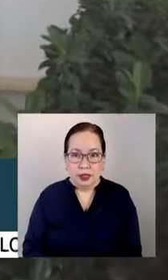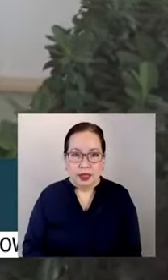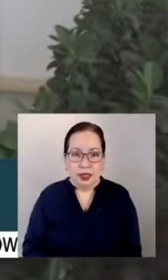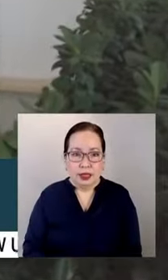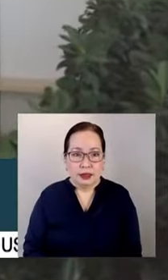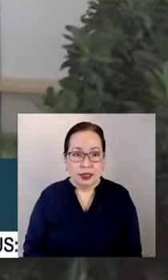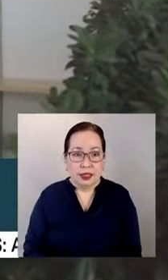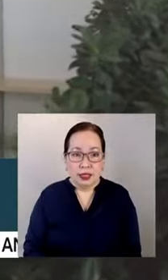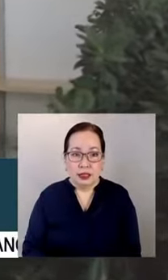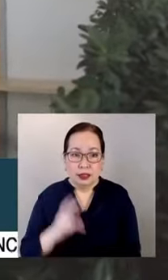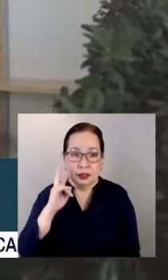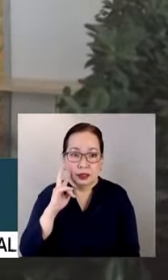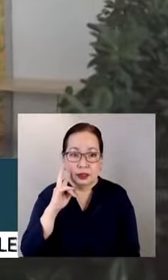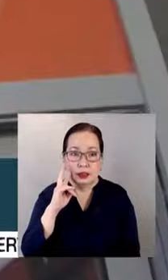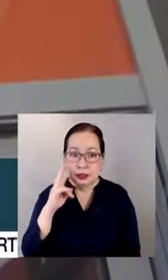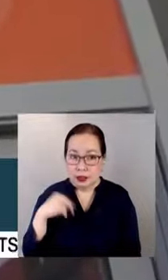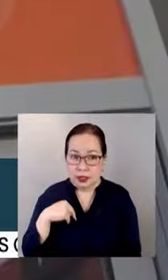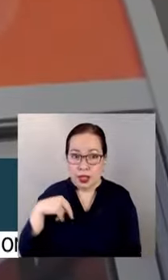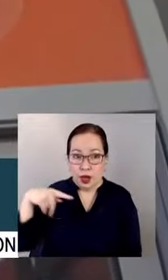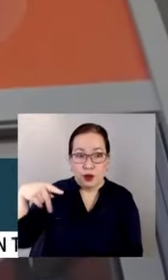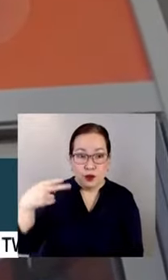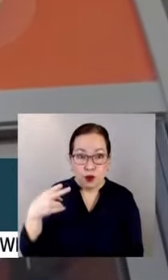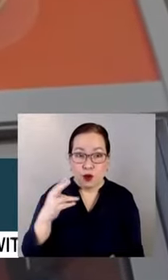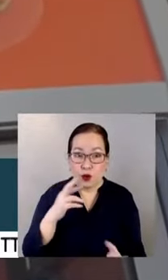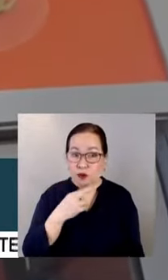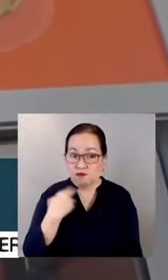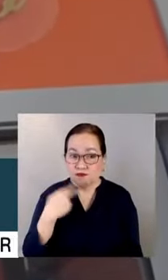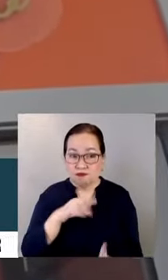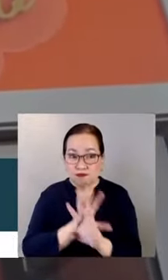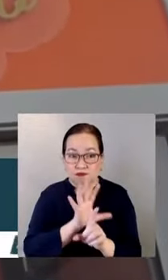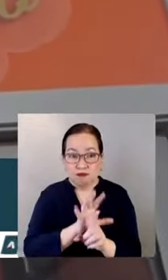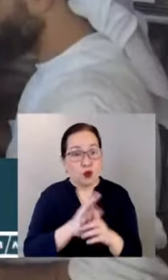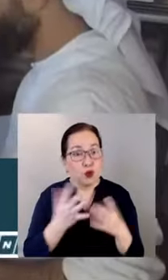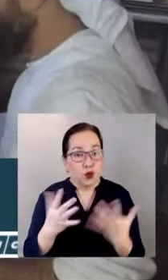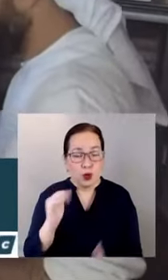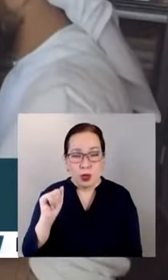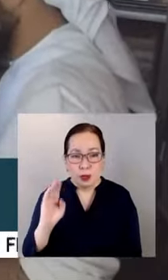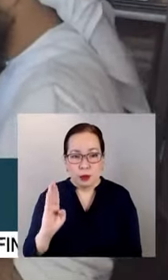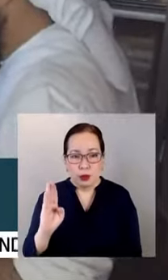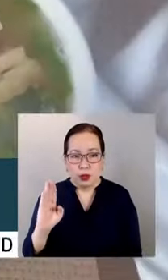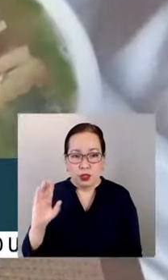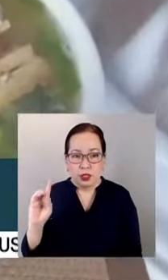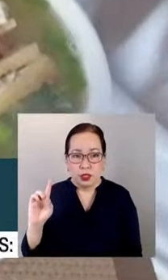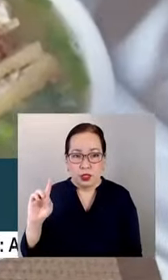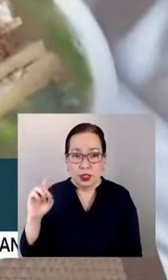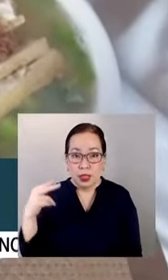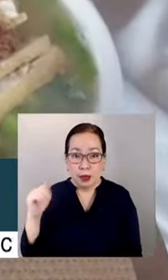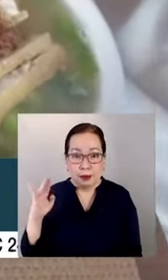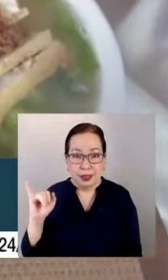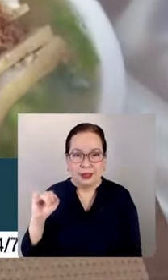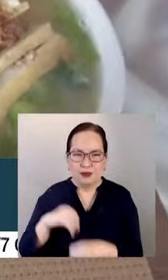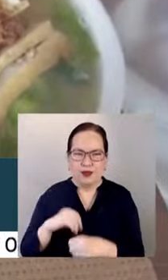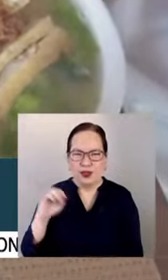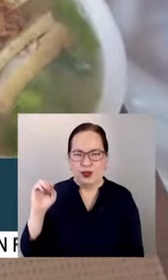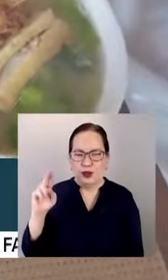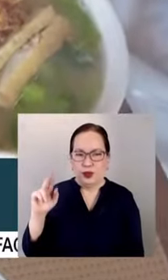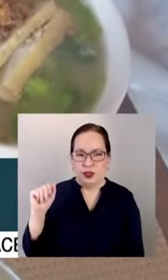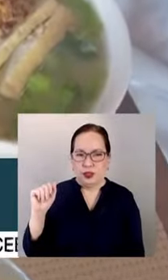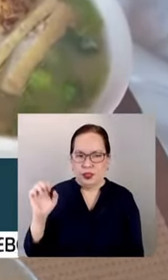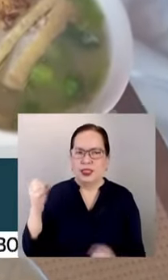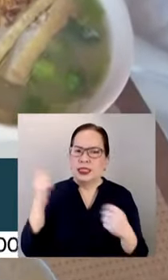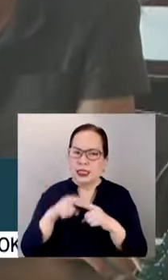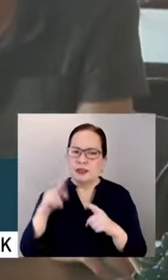Vietnamese pho restaurant has become a popular food destination in Abu Dhabi, United Arab Emirates. There are many Vietnamese traditional